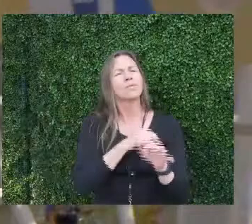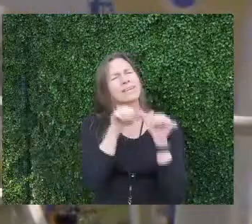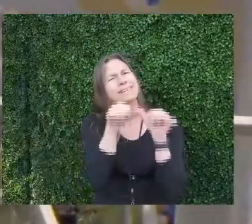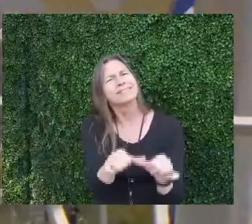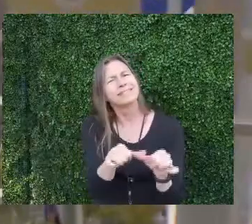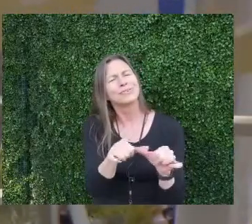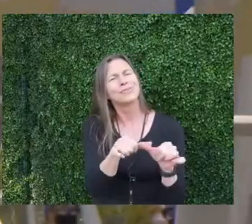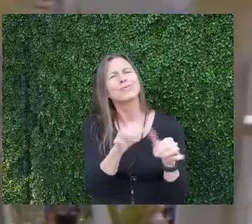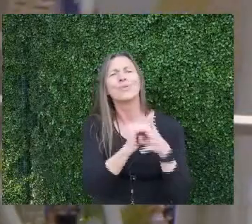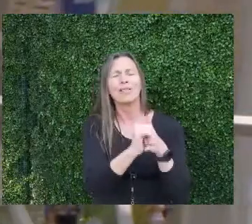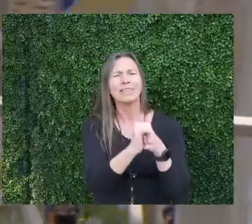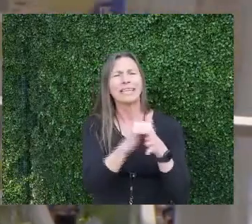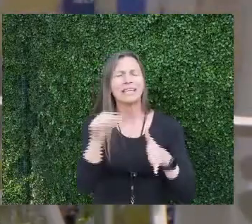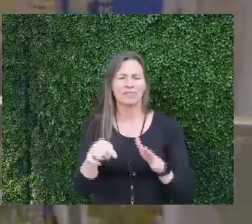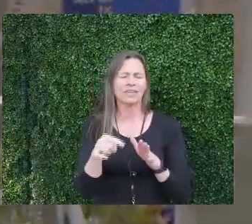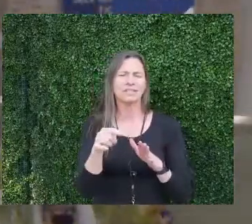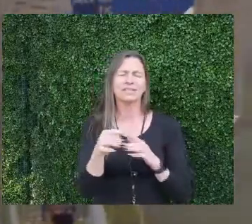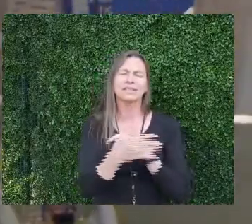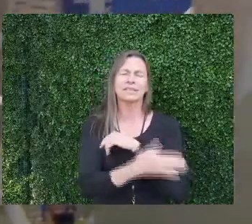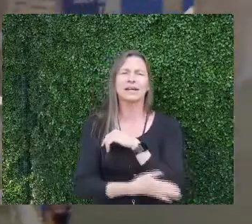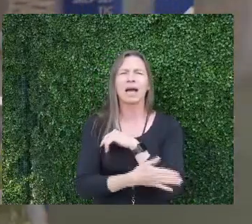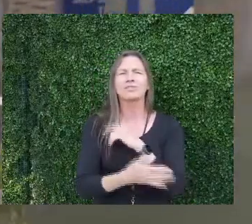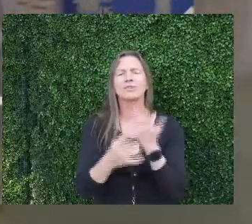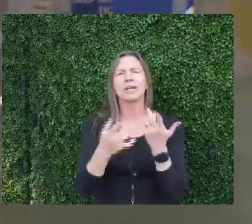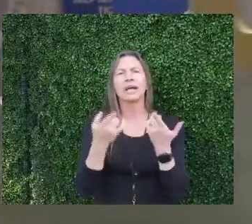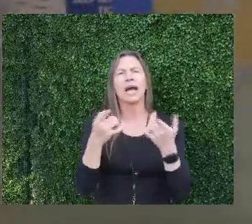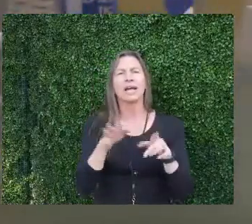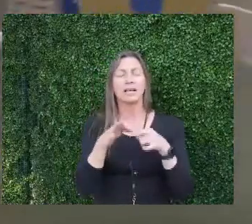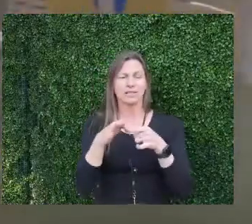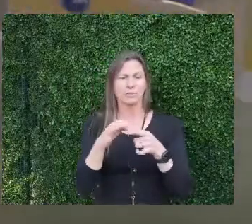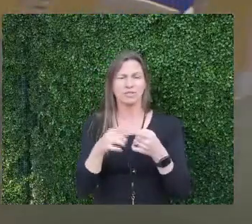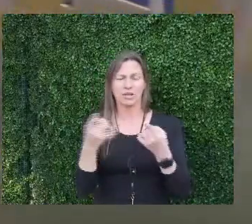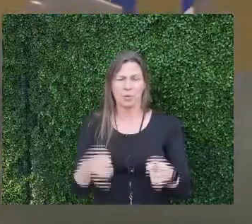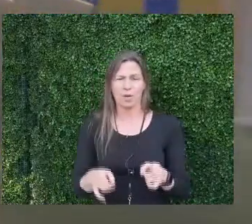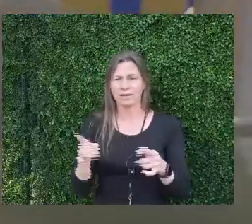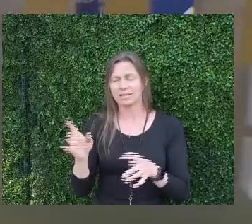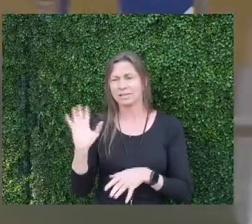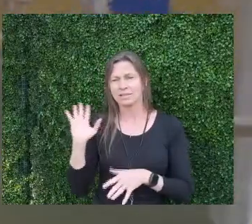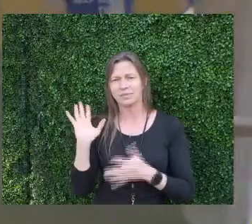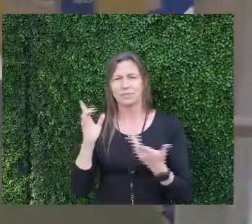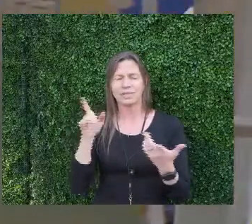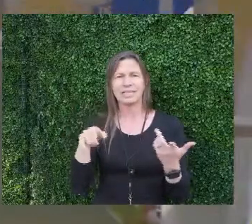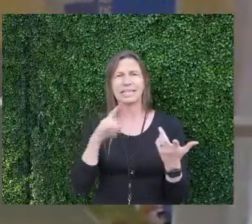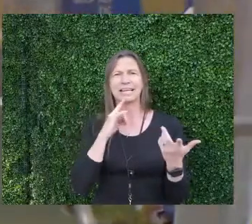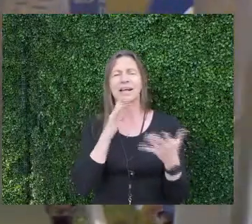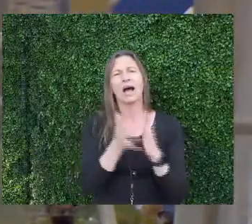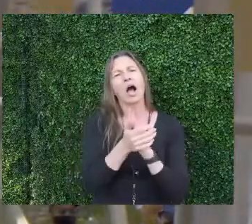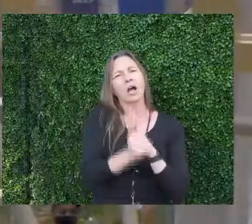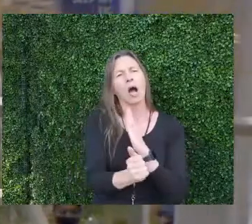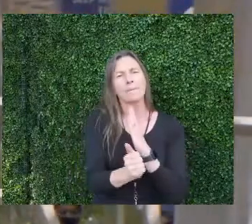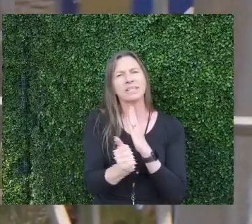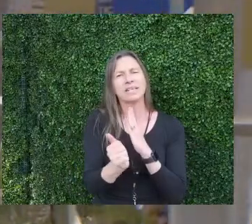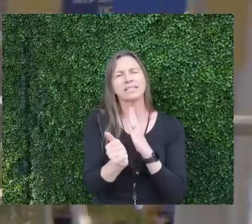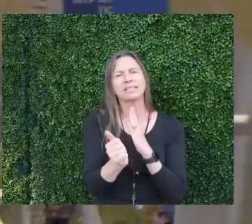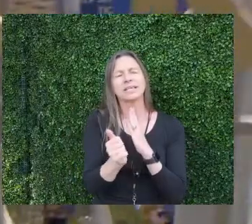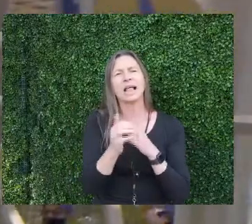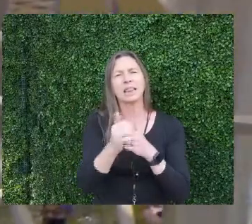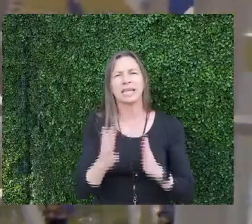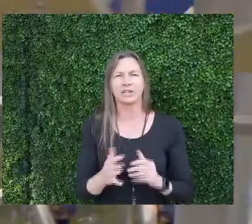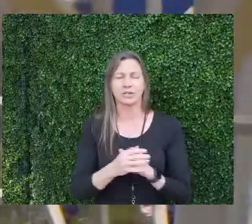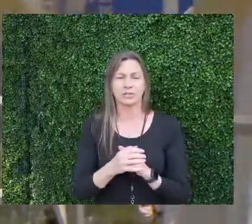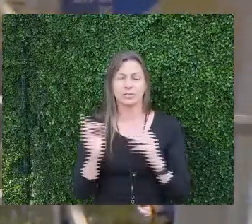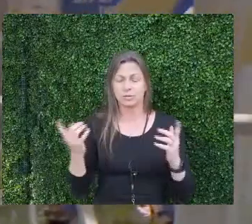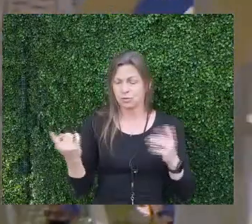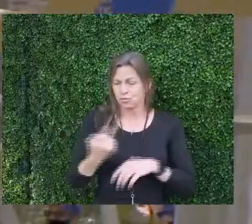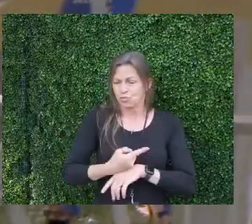country, especially in times when our country lacked a competent leader. Today's celebration is for those who put in the